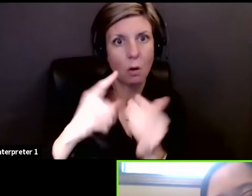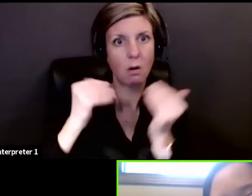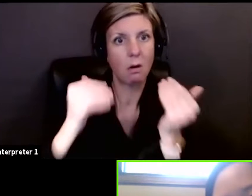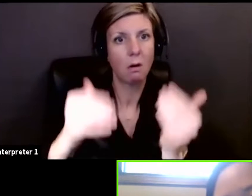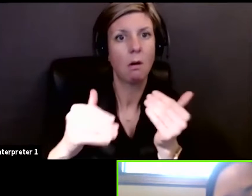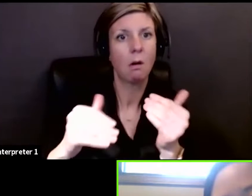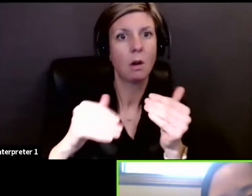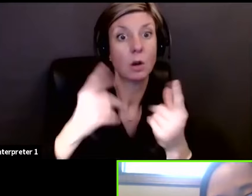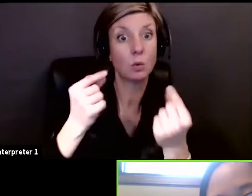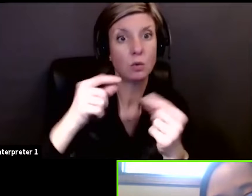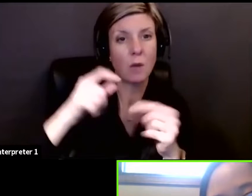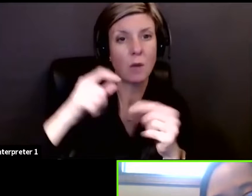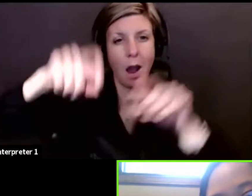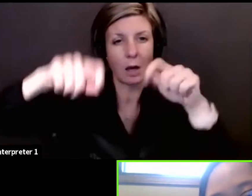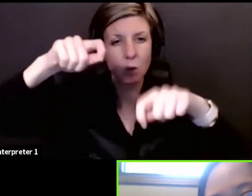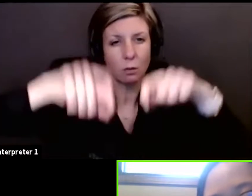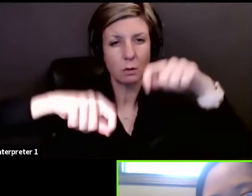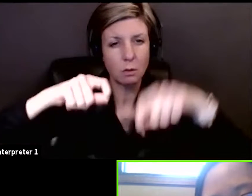here.